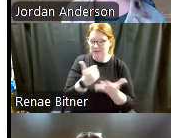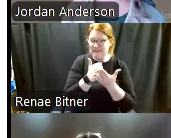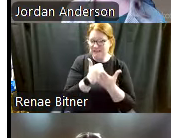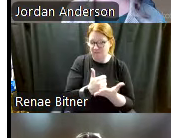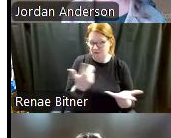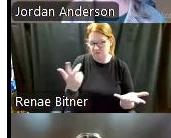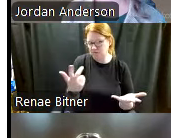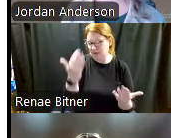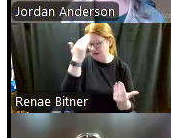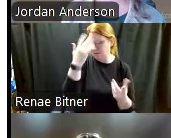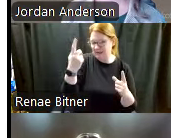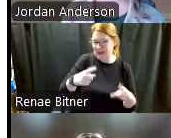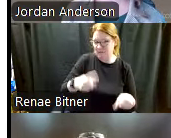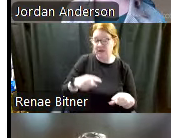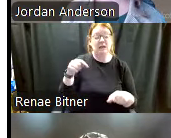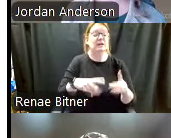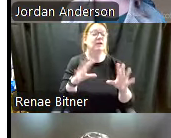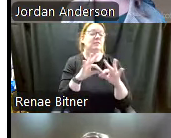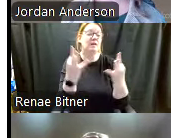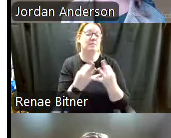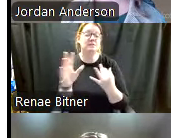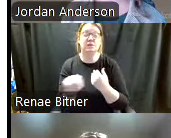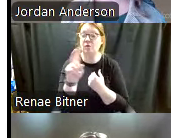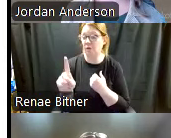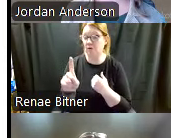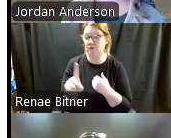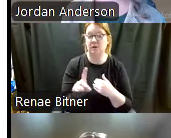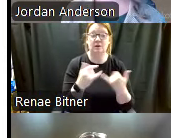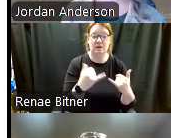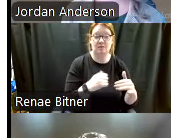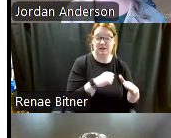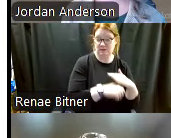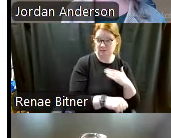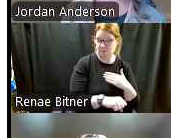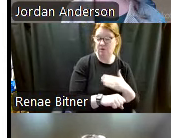what's going on. And again, families in North Dakota and those who are birth to 5.